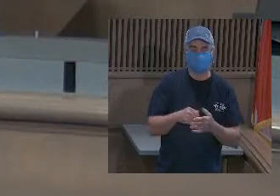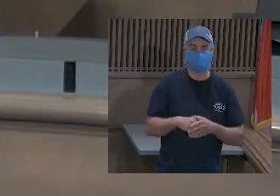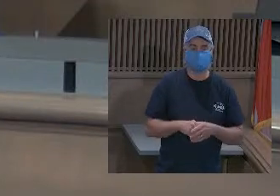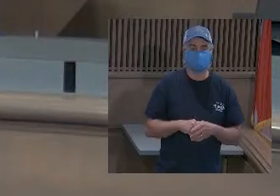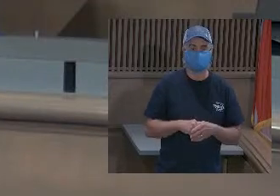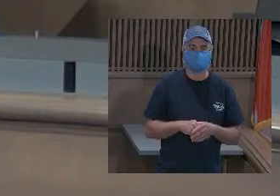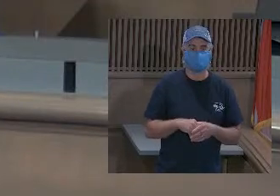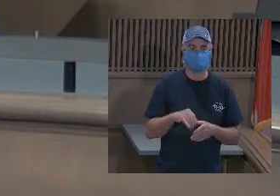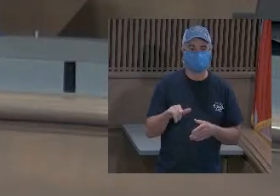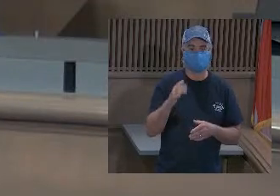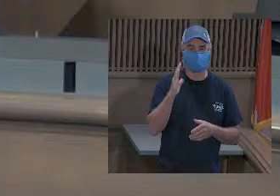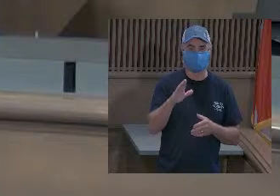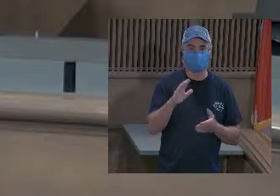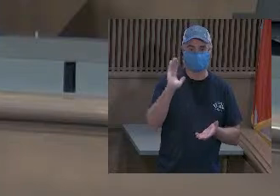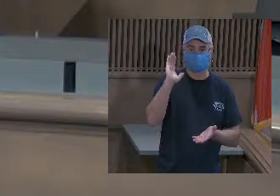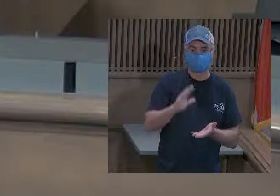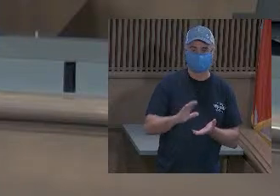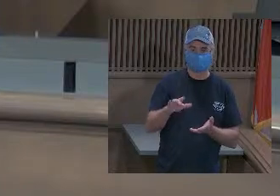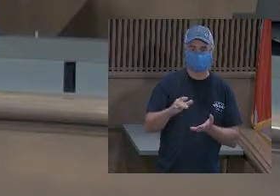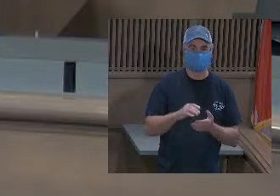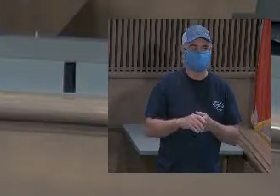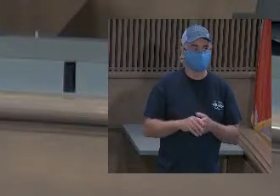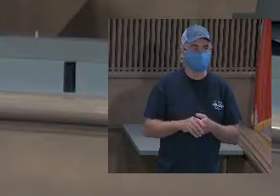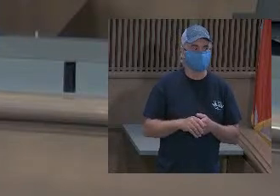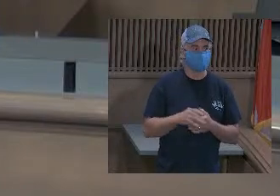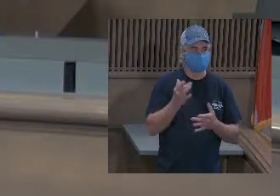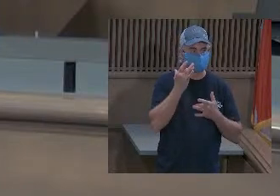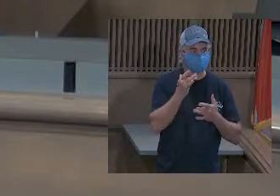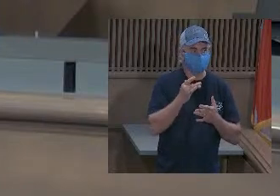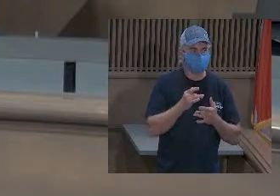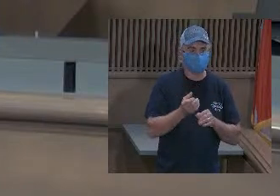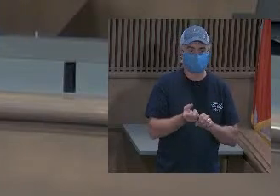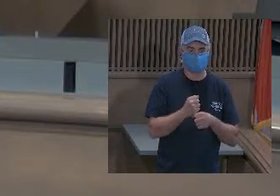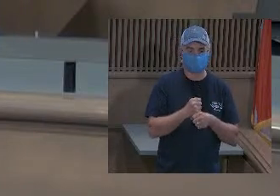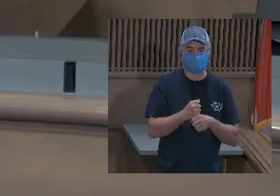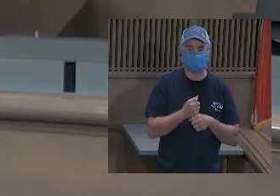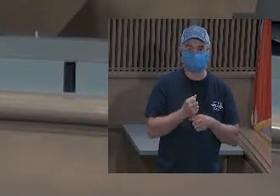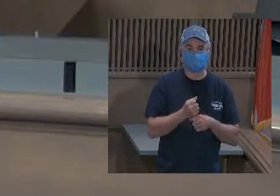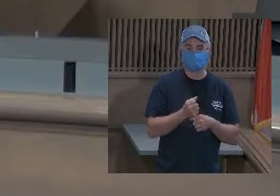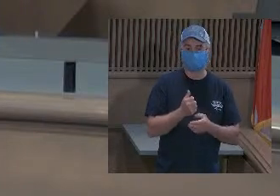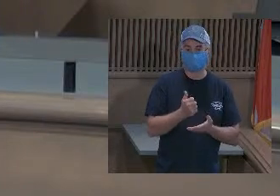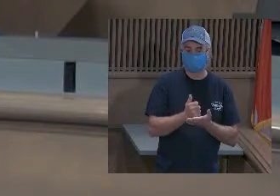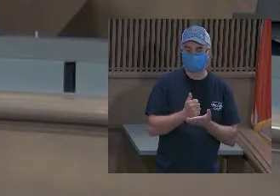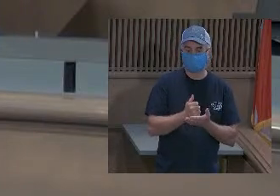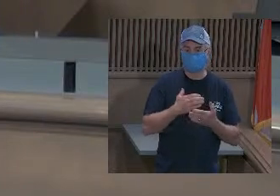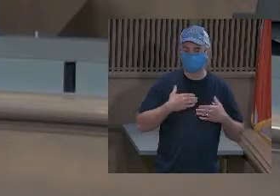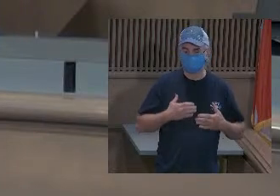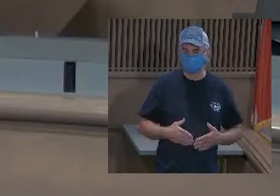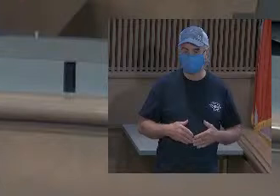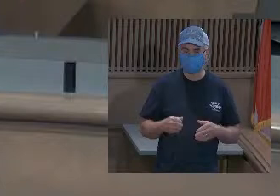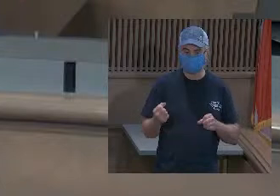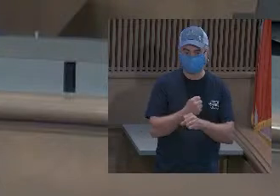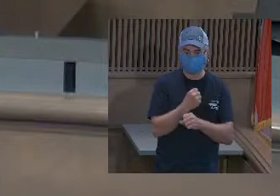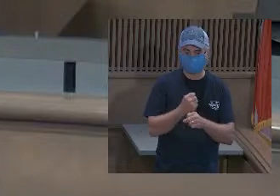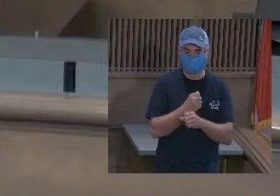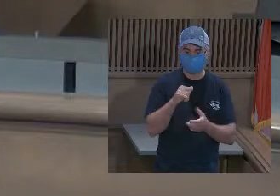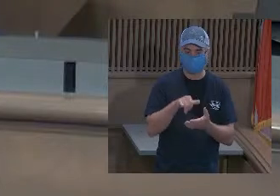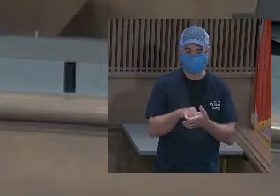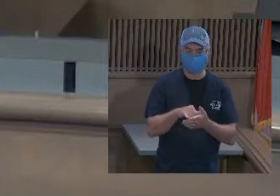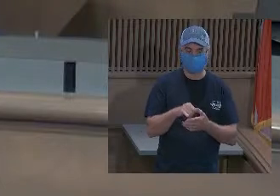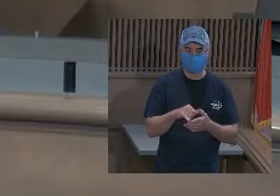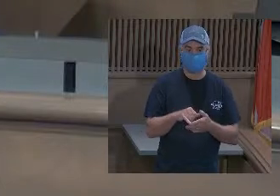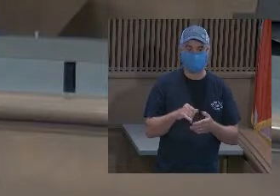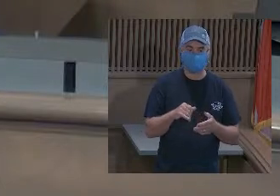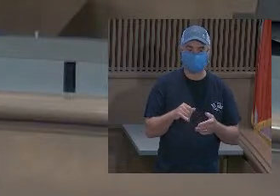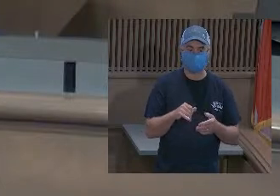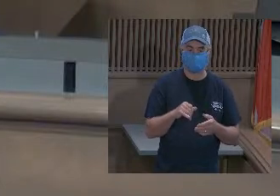viral load within one's body. It literally helps the body fight the virus during that critical time period when